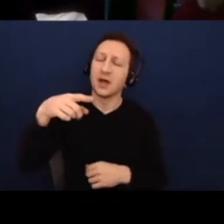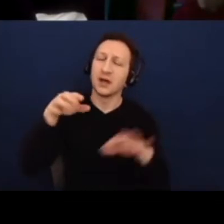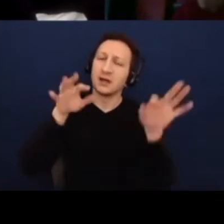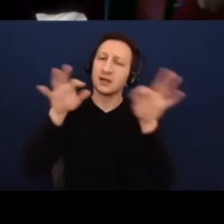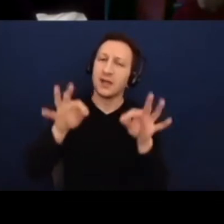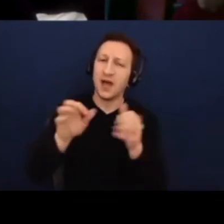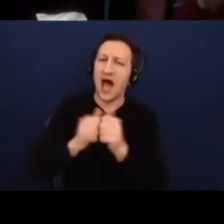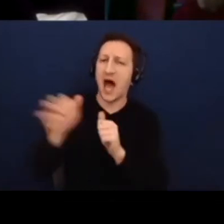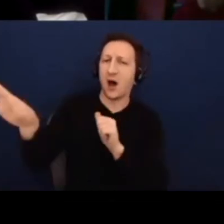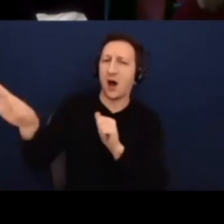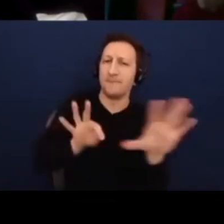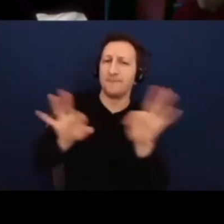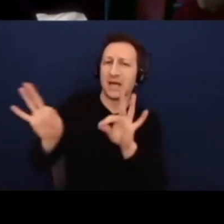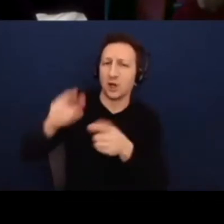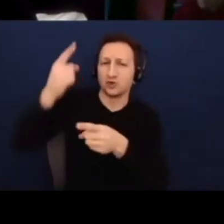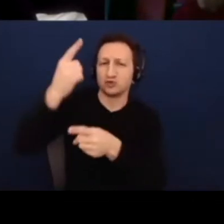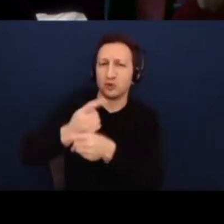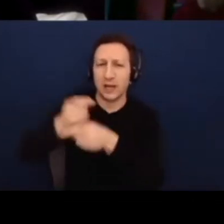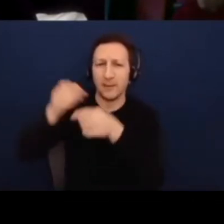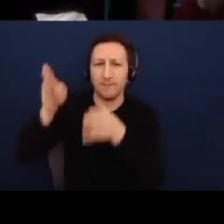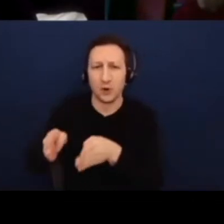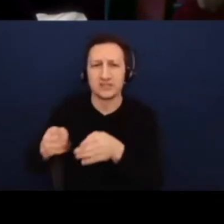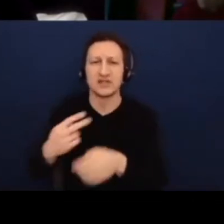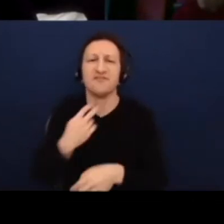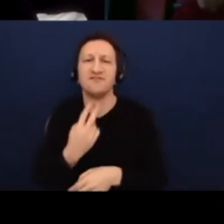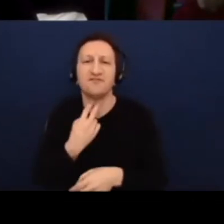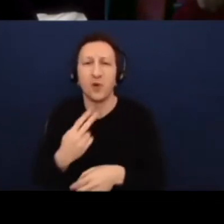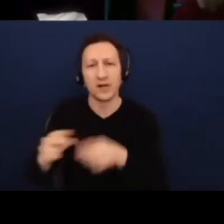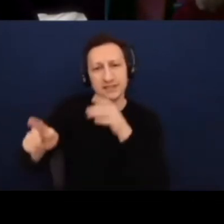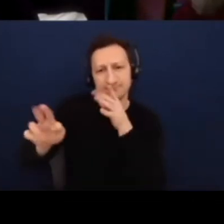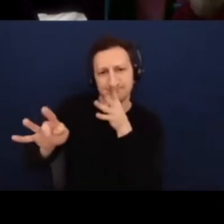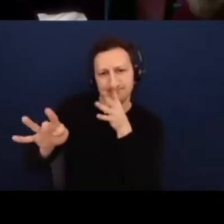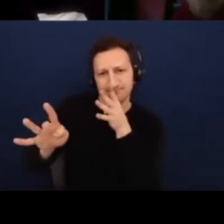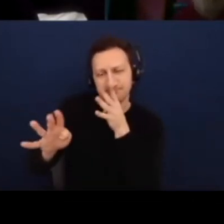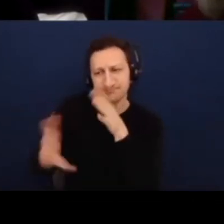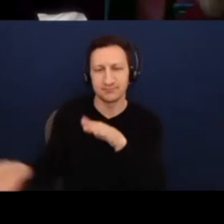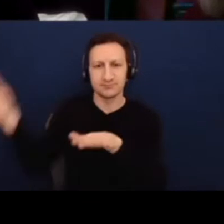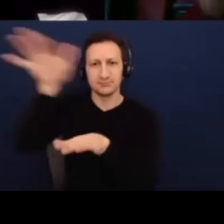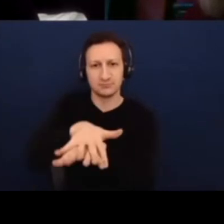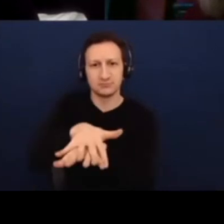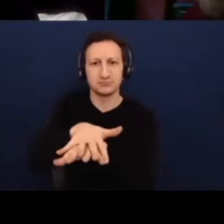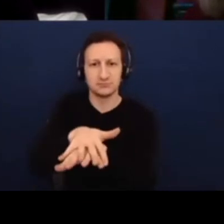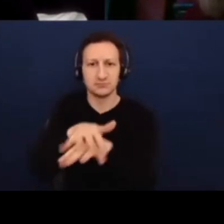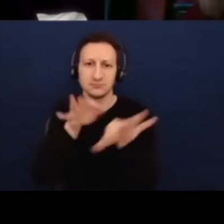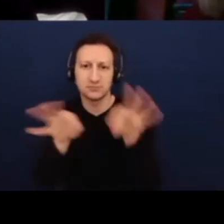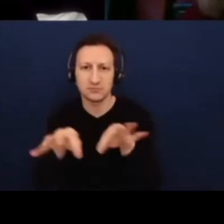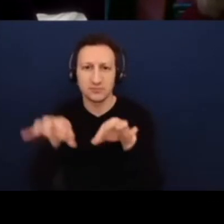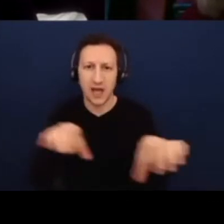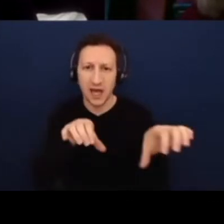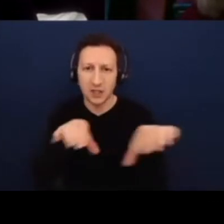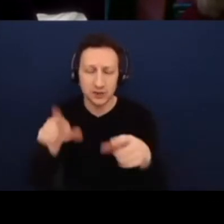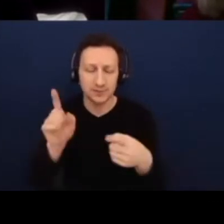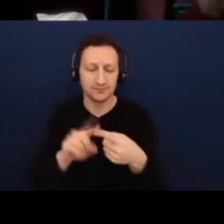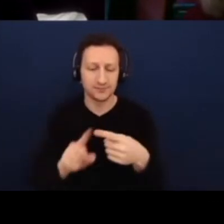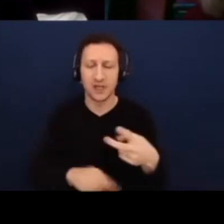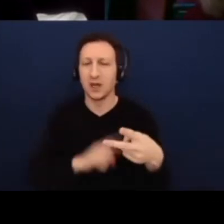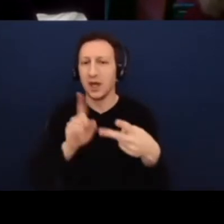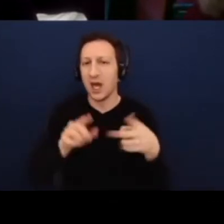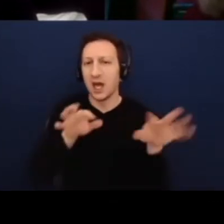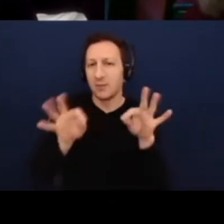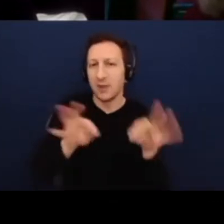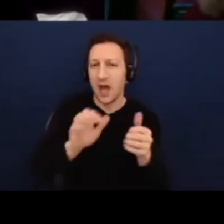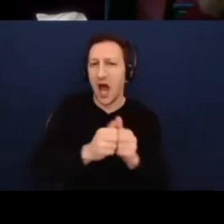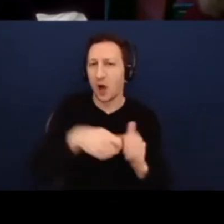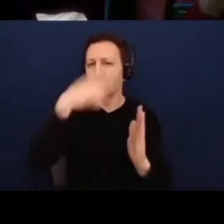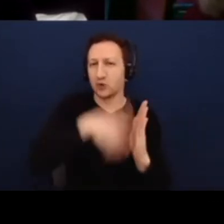casting, how that, the approach to casting and the approach to script writing, how it might be different for